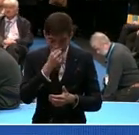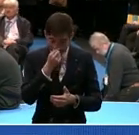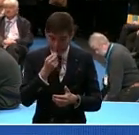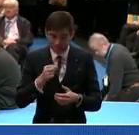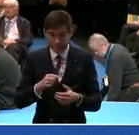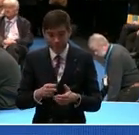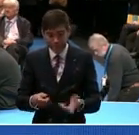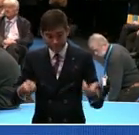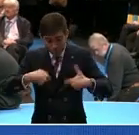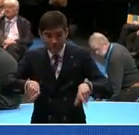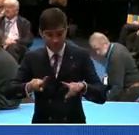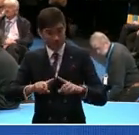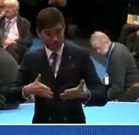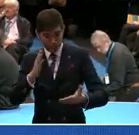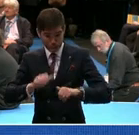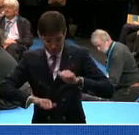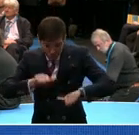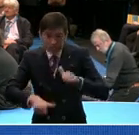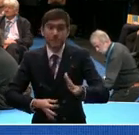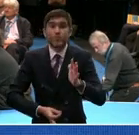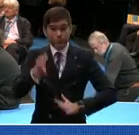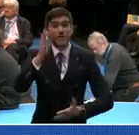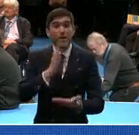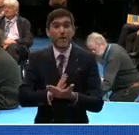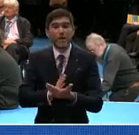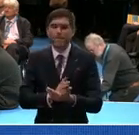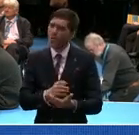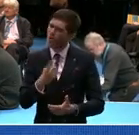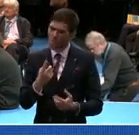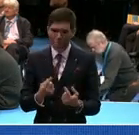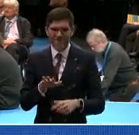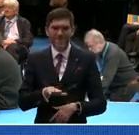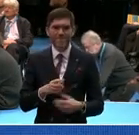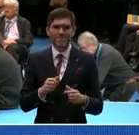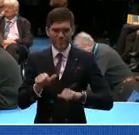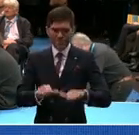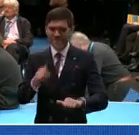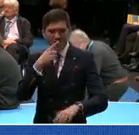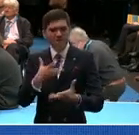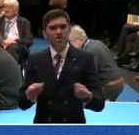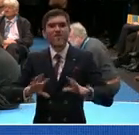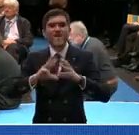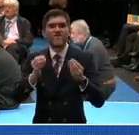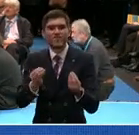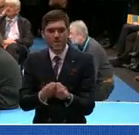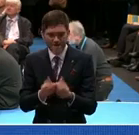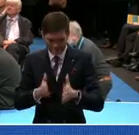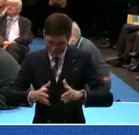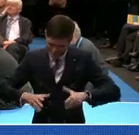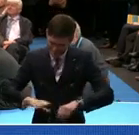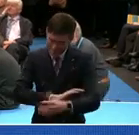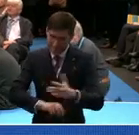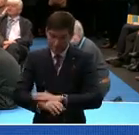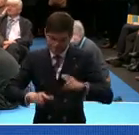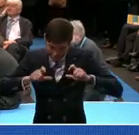Whilst this represents progress, this single measure alone cannot solve this problem. We must stay the course and see this